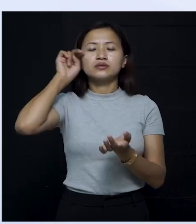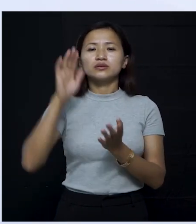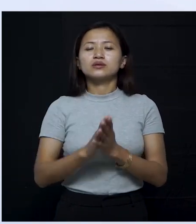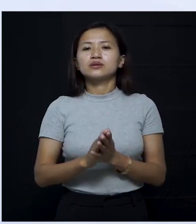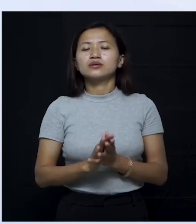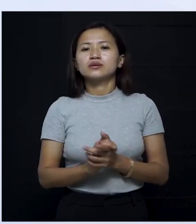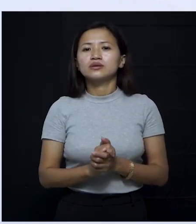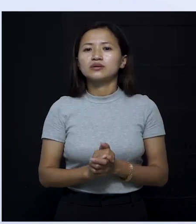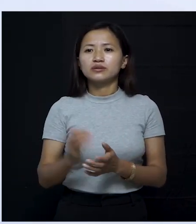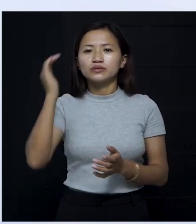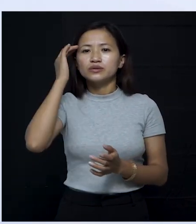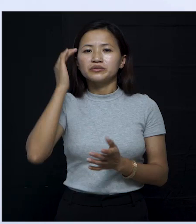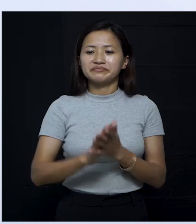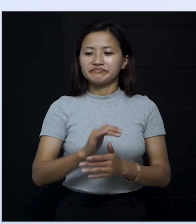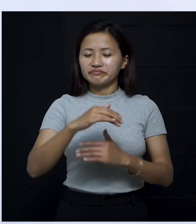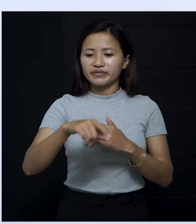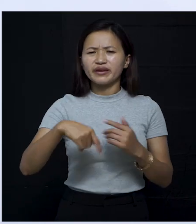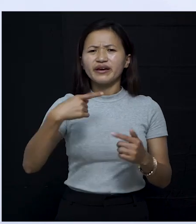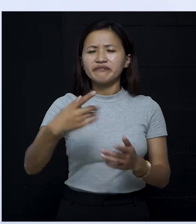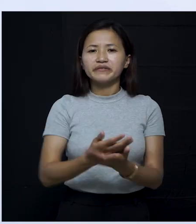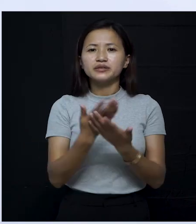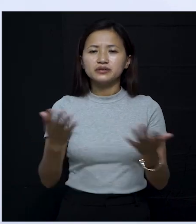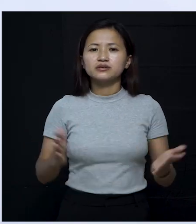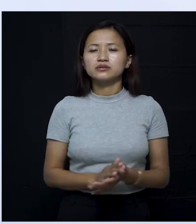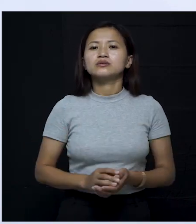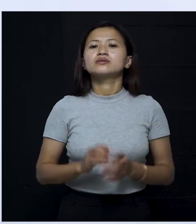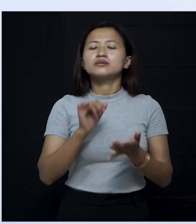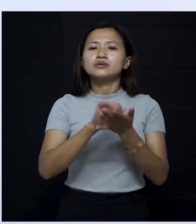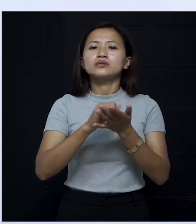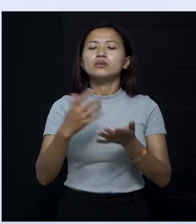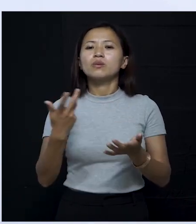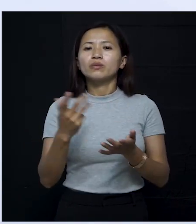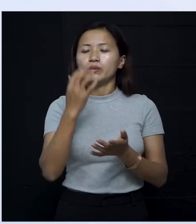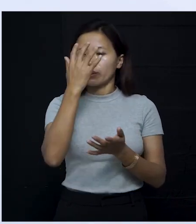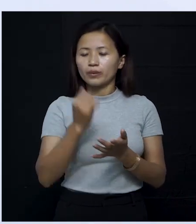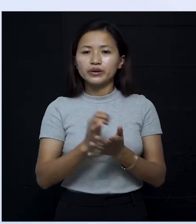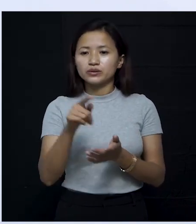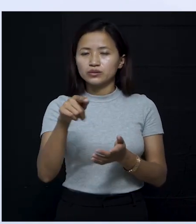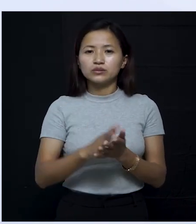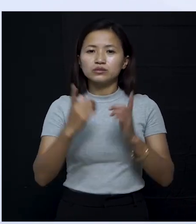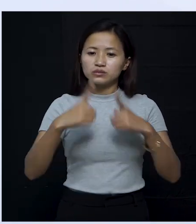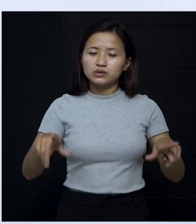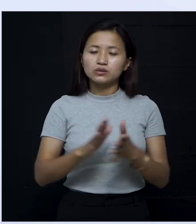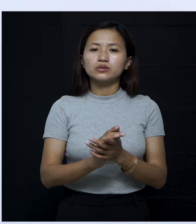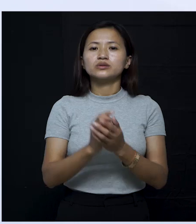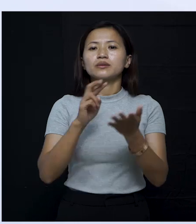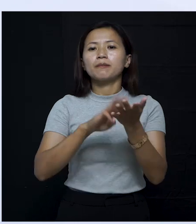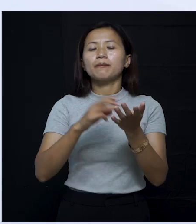assume that you know everything, isn't it? And that is when you lose out marks, okay? So here, when we talk about transport,